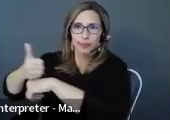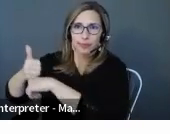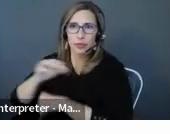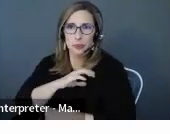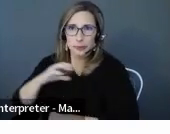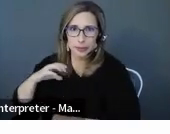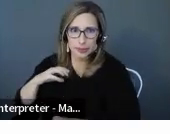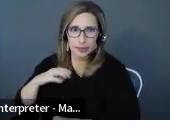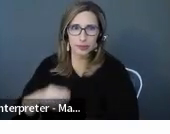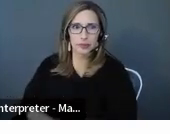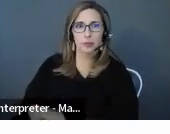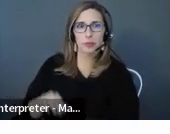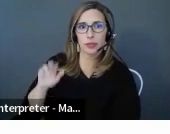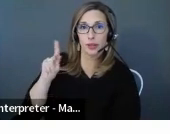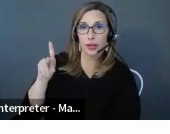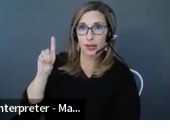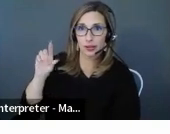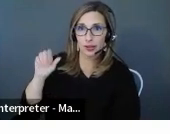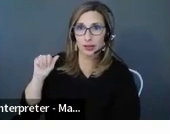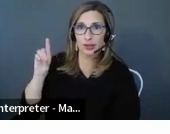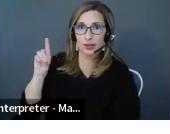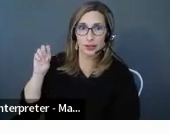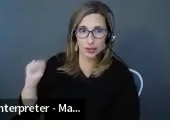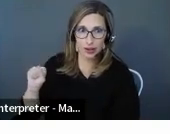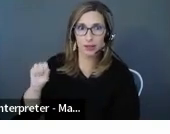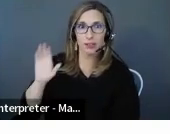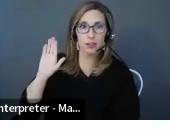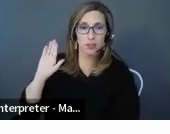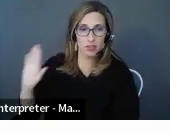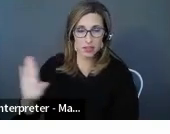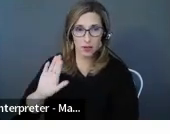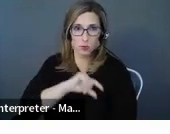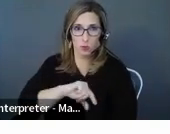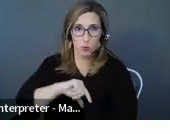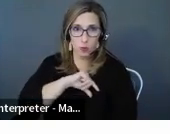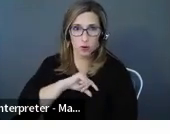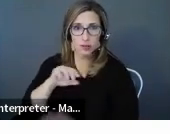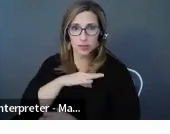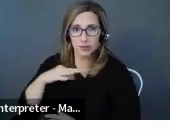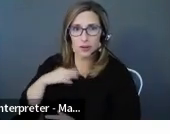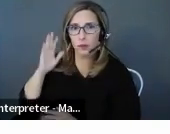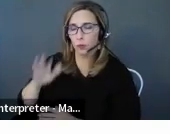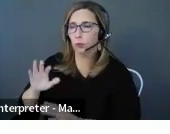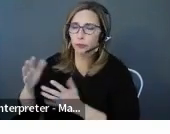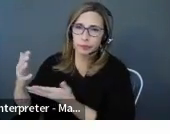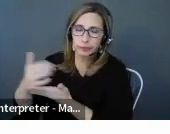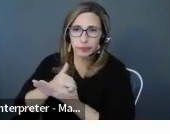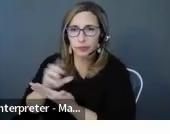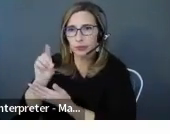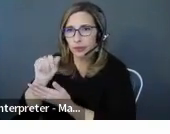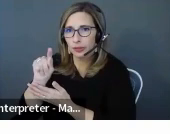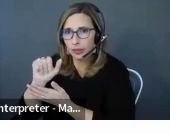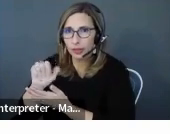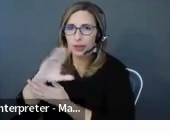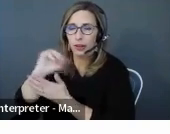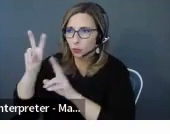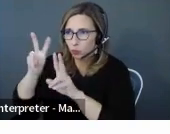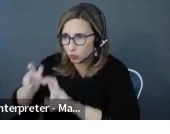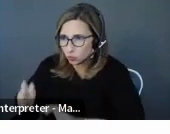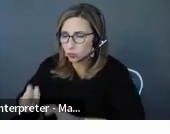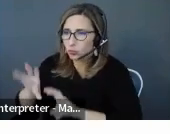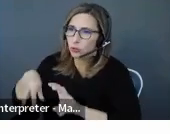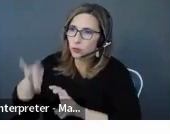KDAD's quality assurance staff collect, aggregate, and analyze data to identify trends, discrepancies, and areas for